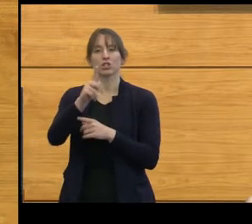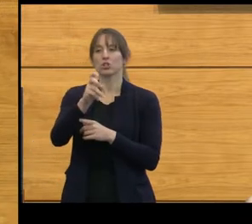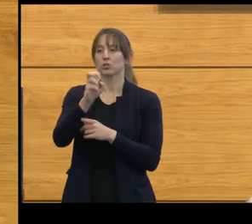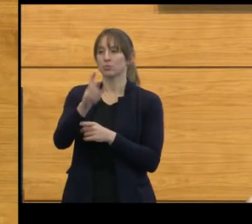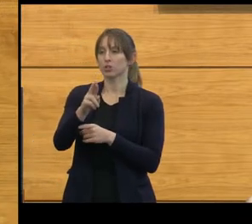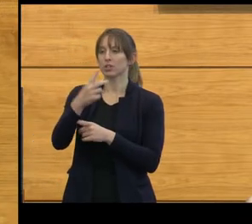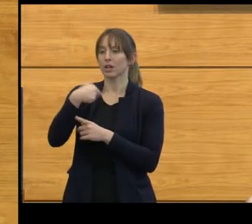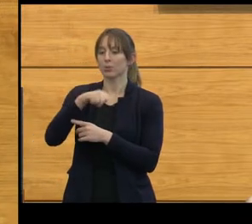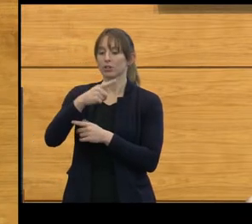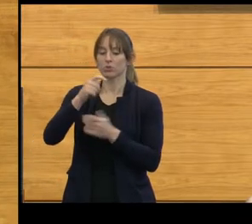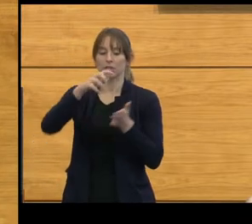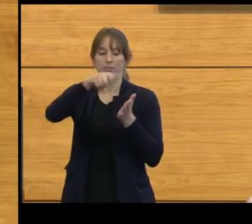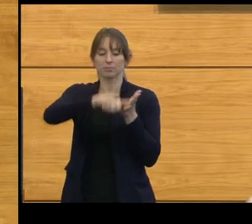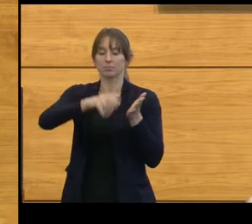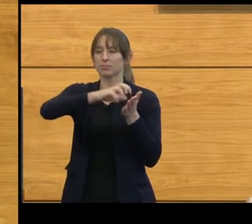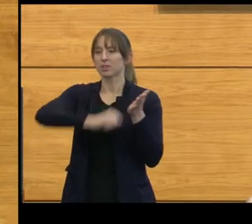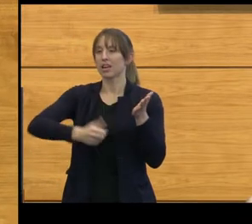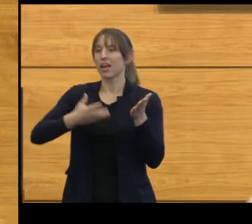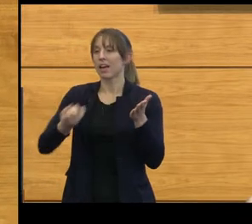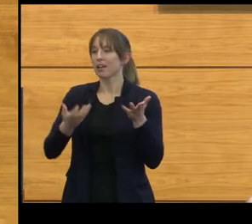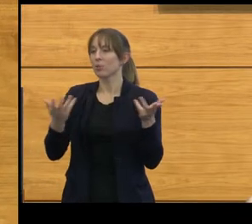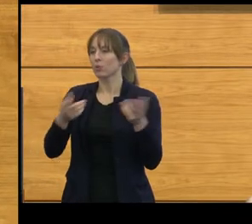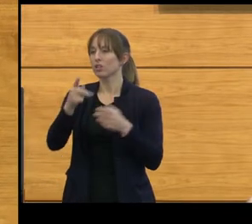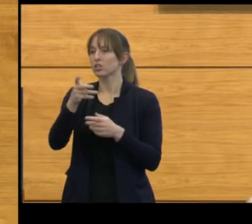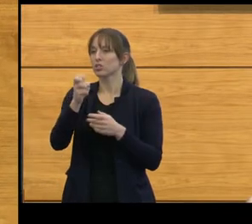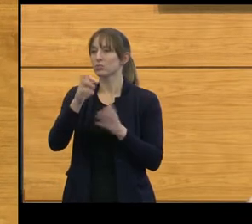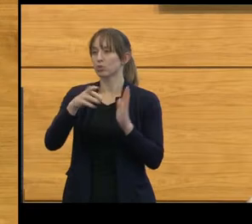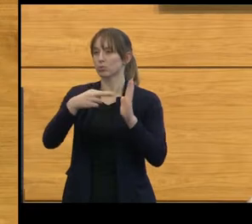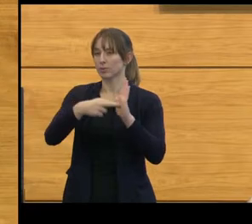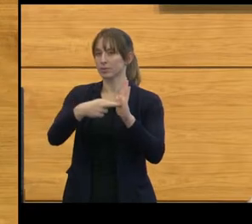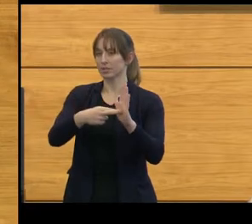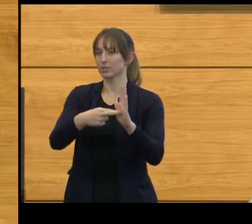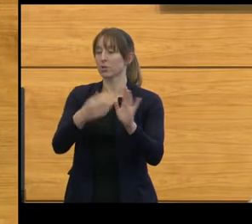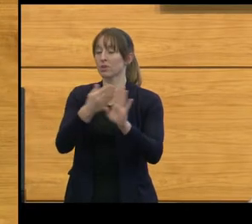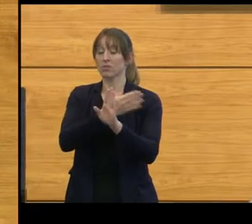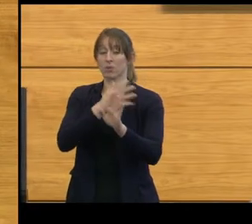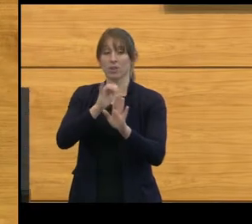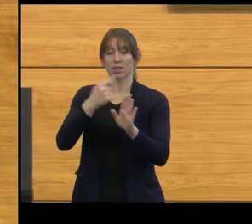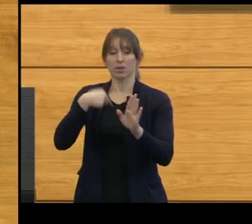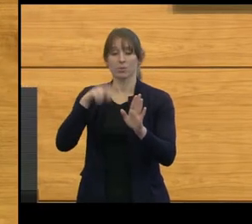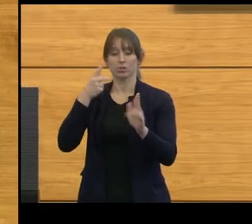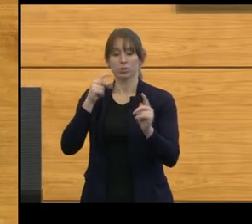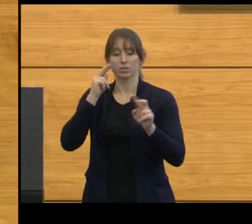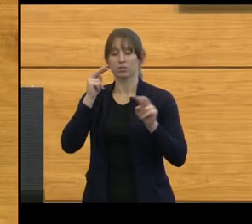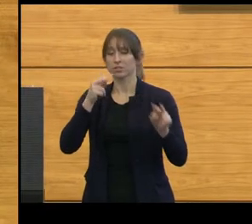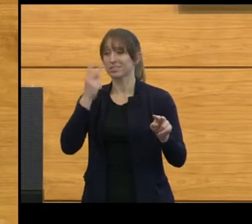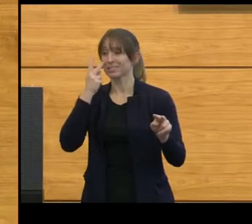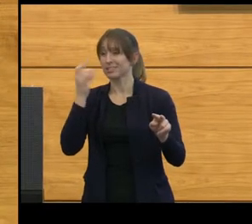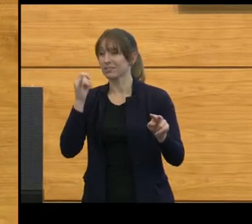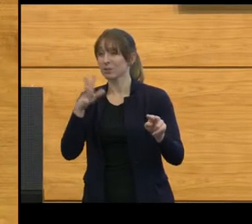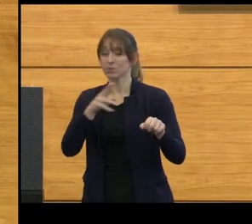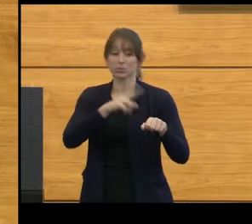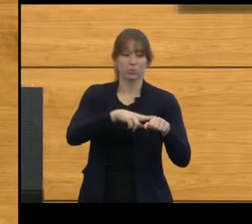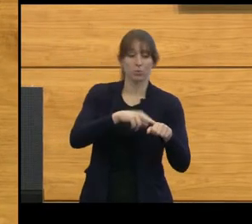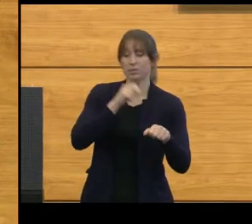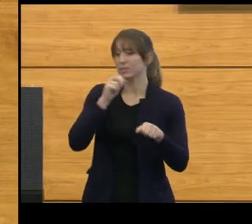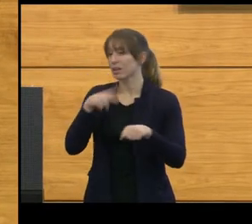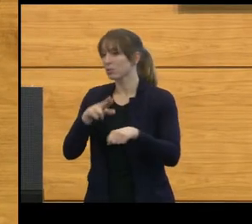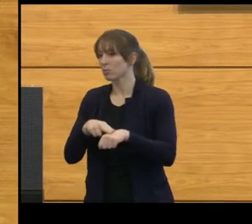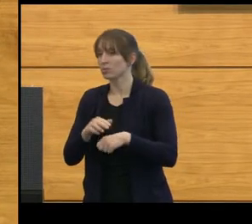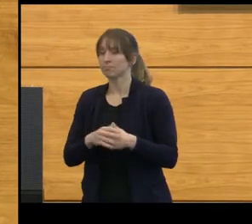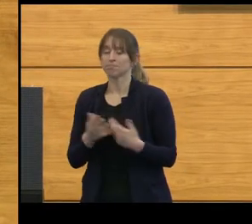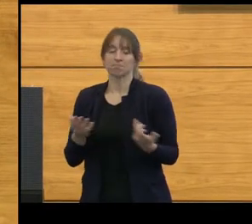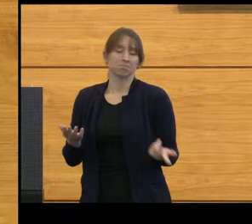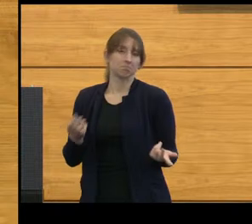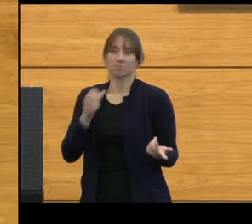they represented tumor. So before that, we looked at to see whether it was normal versus abnormal. We didn't